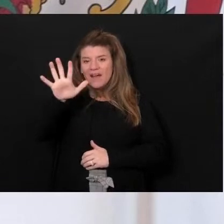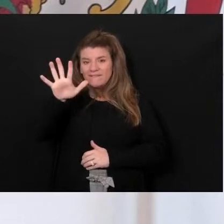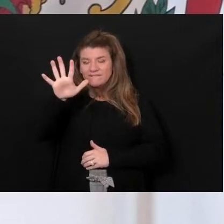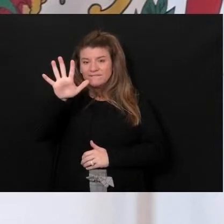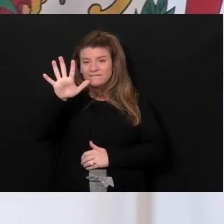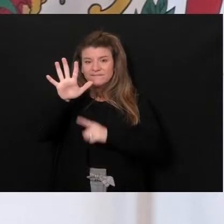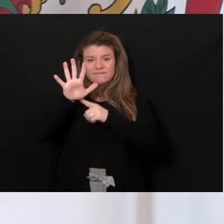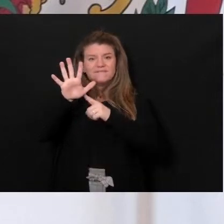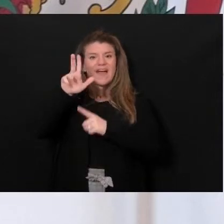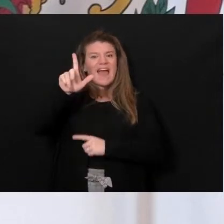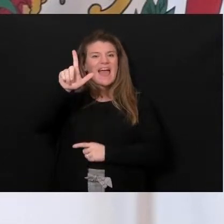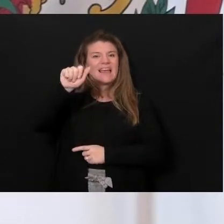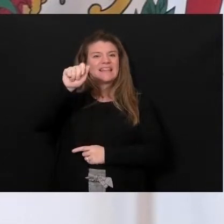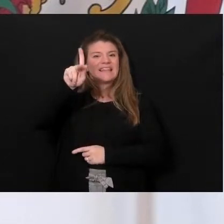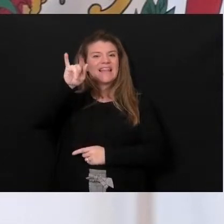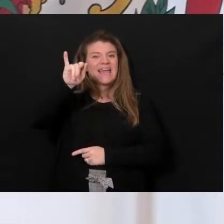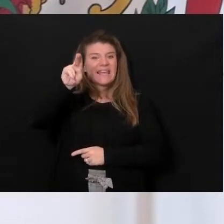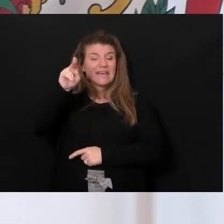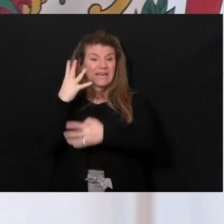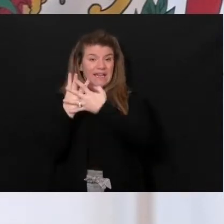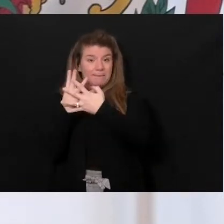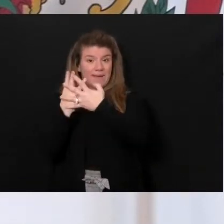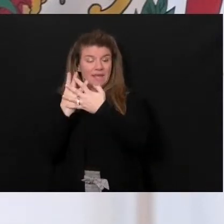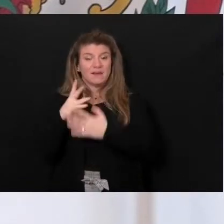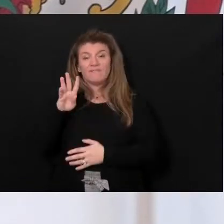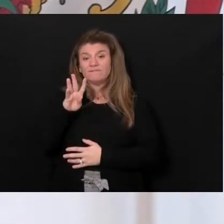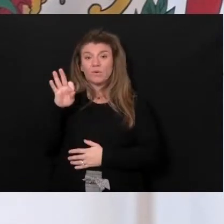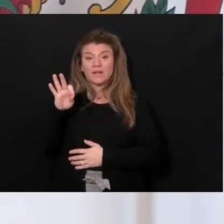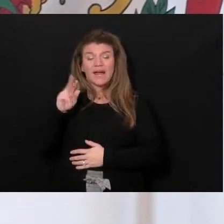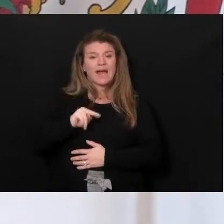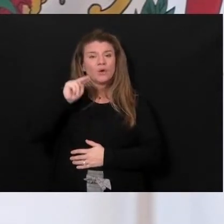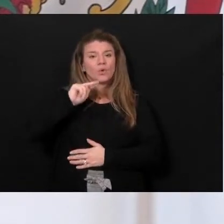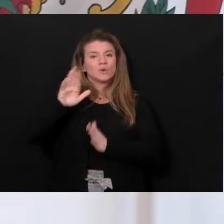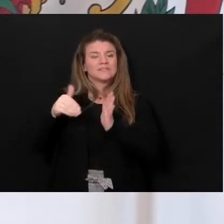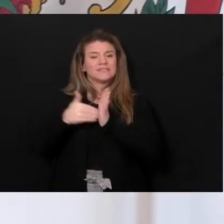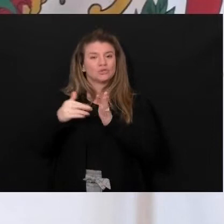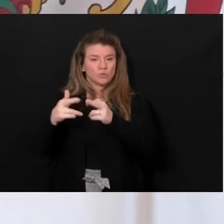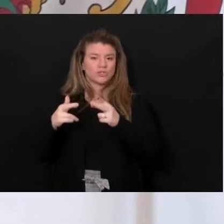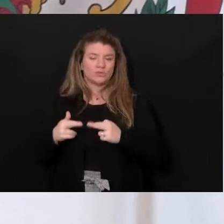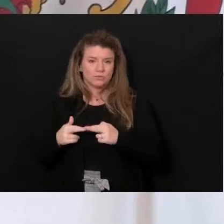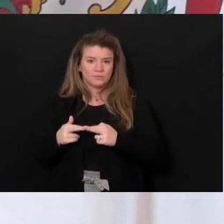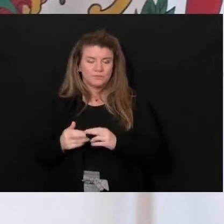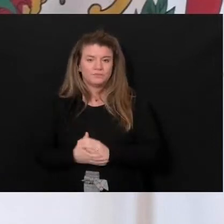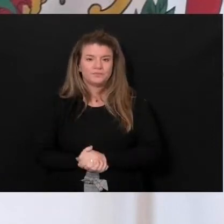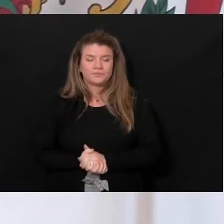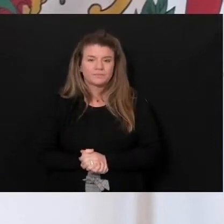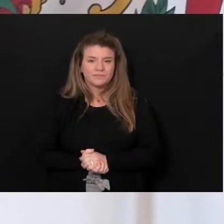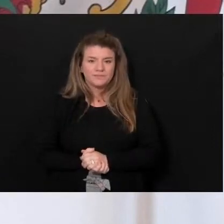at Lakin that are inmate cases and 49 at North Central Regional Jail.